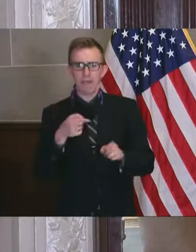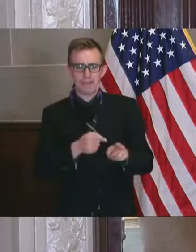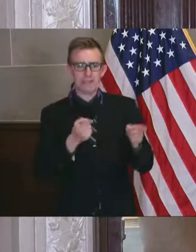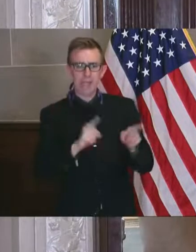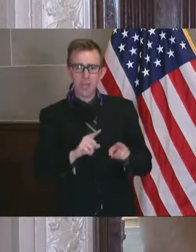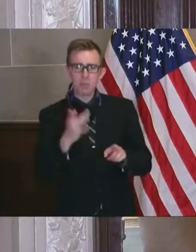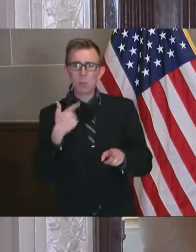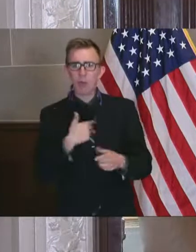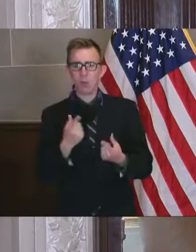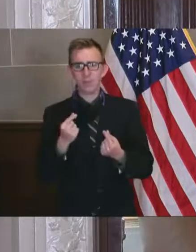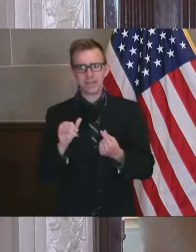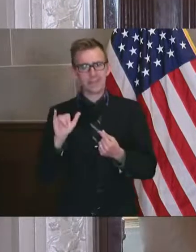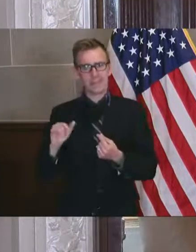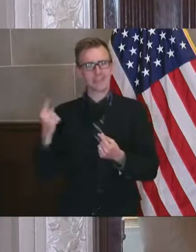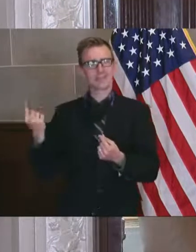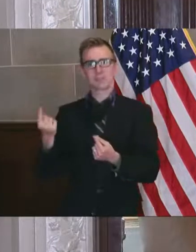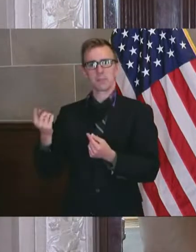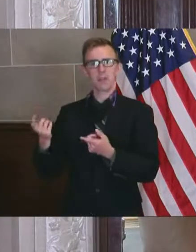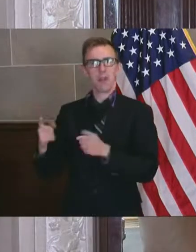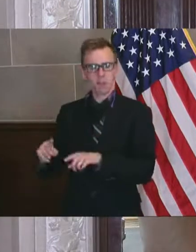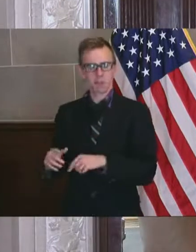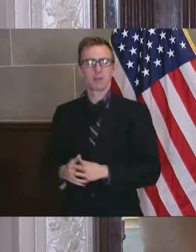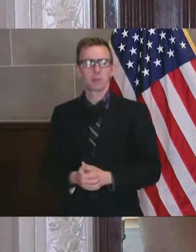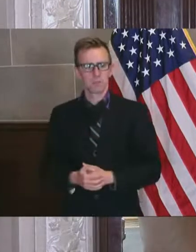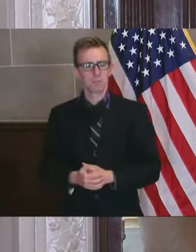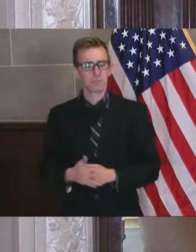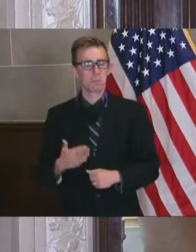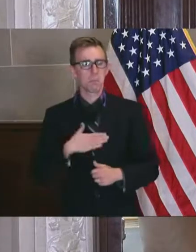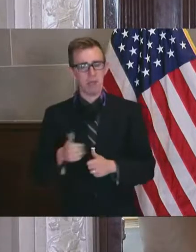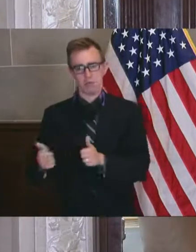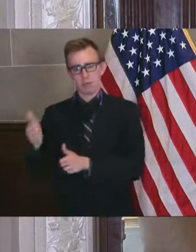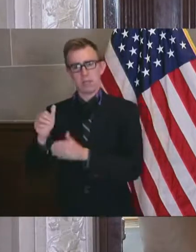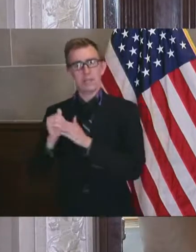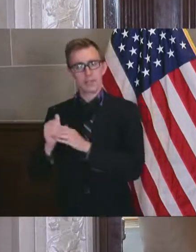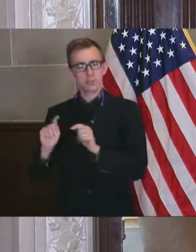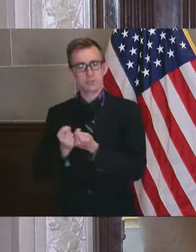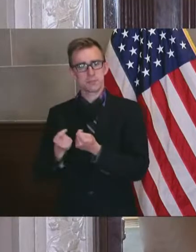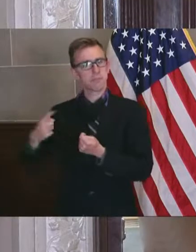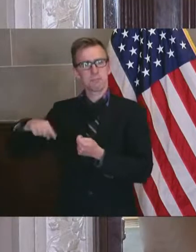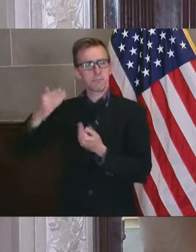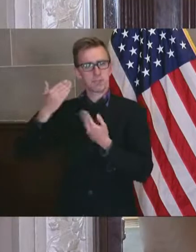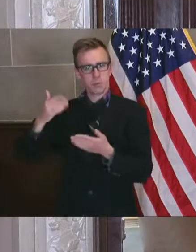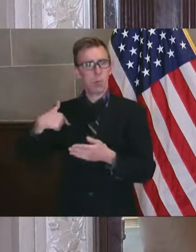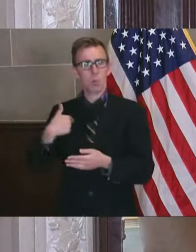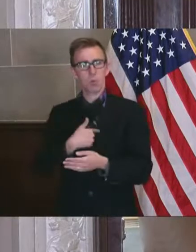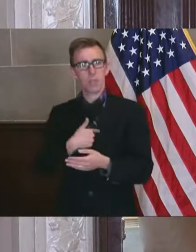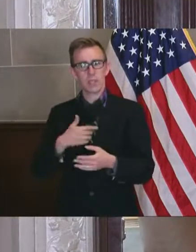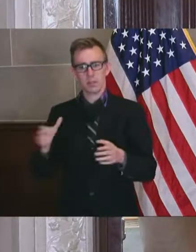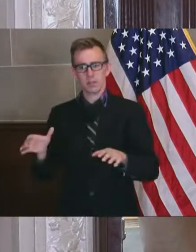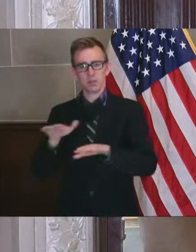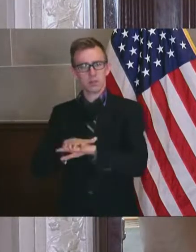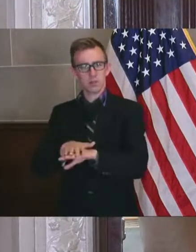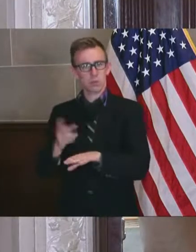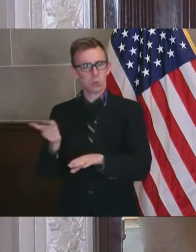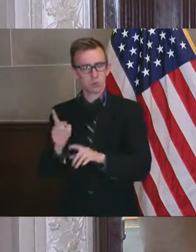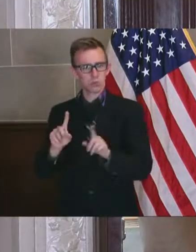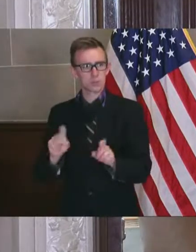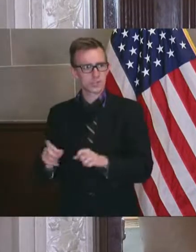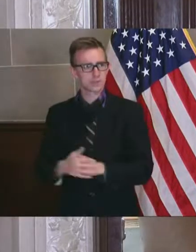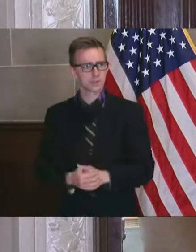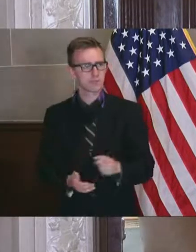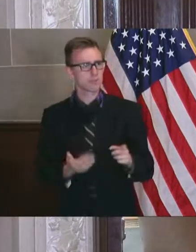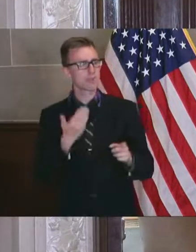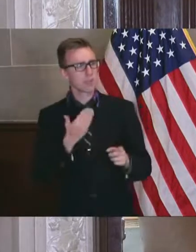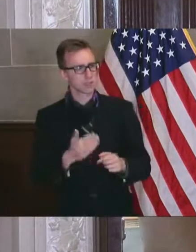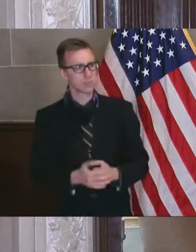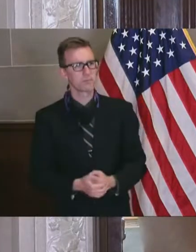we did what we did. But let me be very clear. My senior leadership team did not know that we were combining serological testing. Thank you.